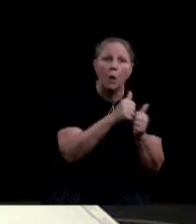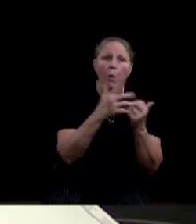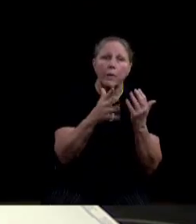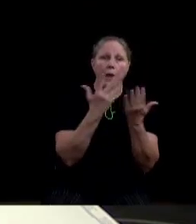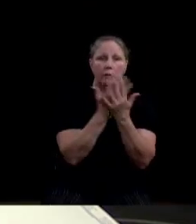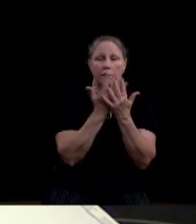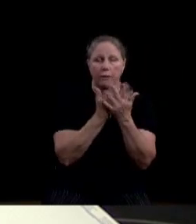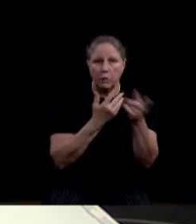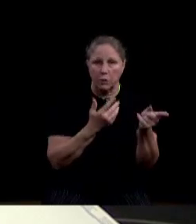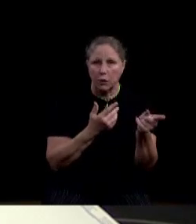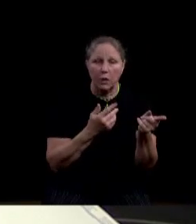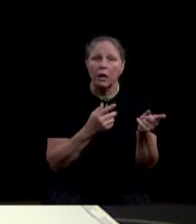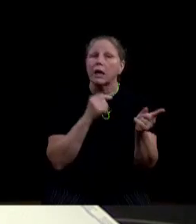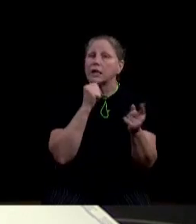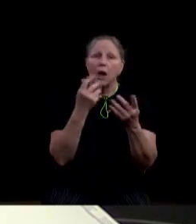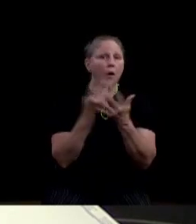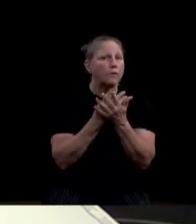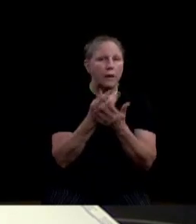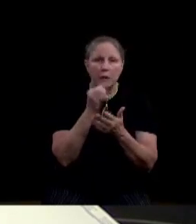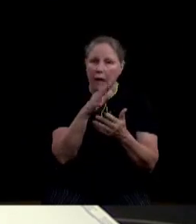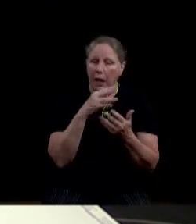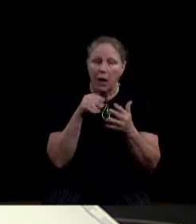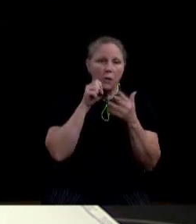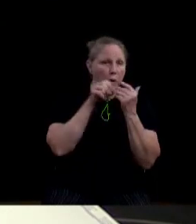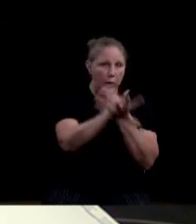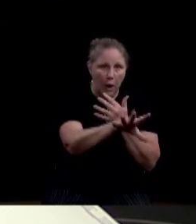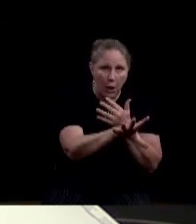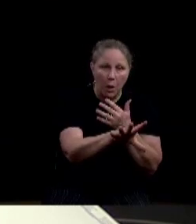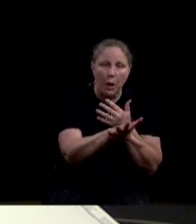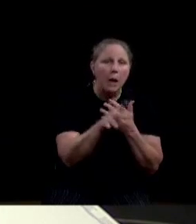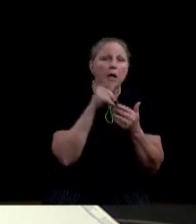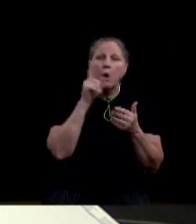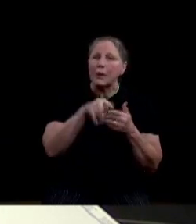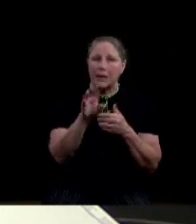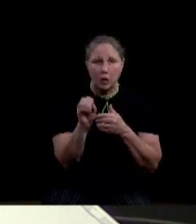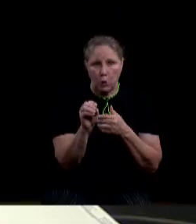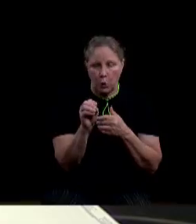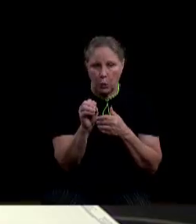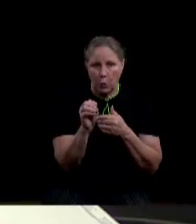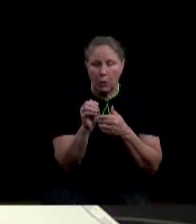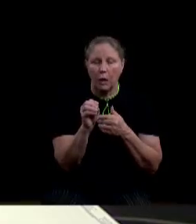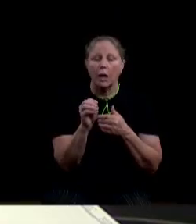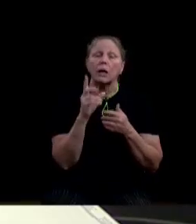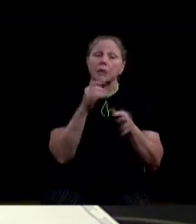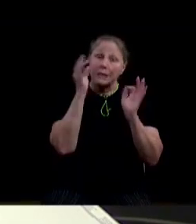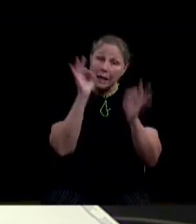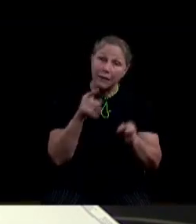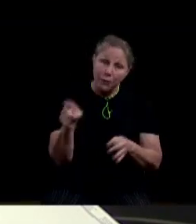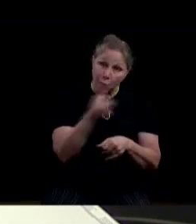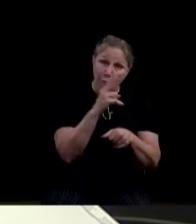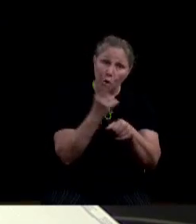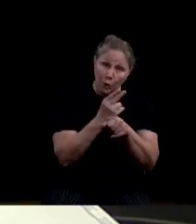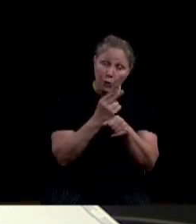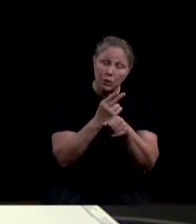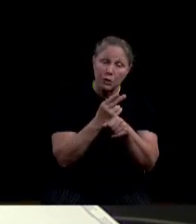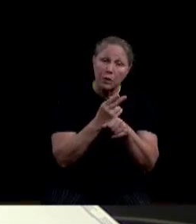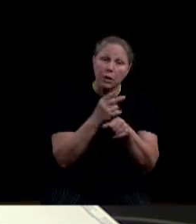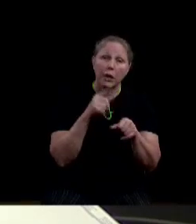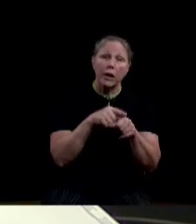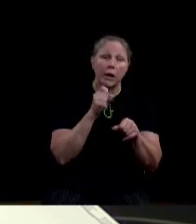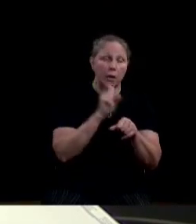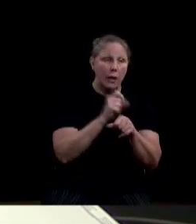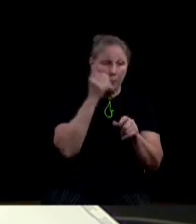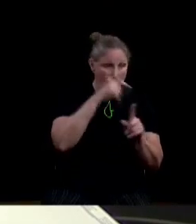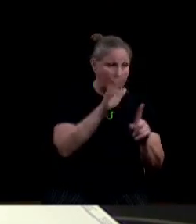way out. They don't need to. Conclusion, if you are in Stewart's and the guy with COVID has N95 mask,